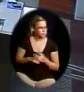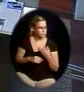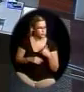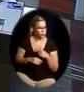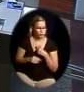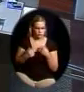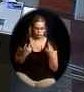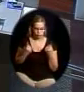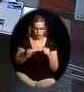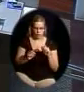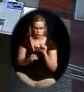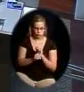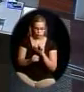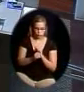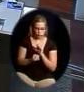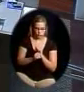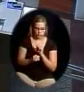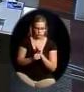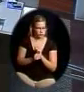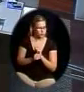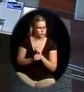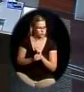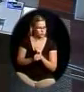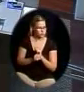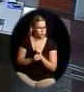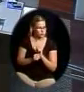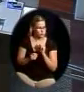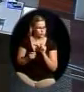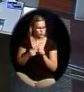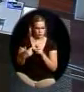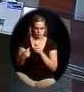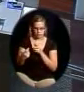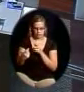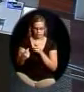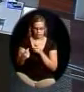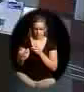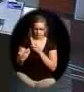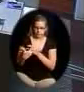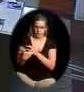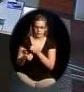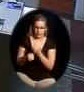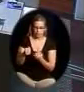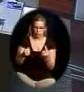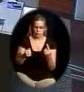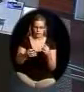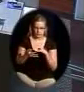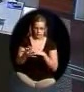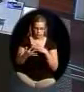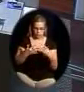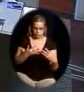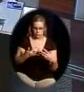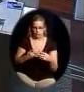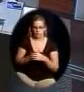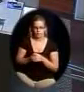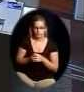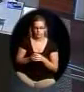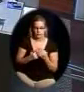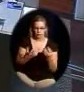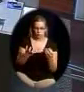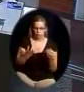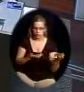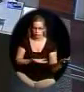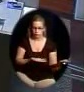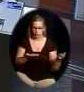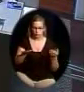We tried to work to accommodate, I believe, every board member's schedule. Betty worked hard on this. Our intent would be to bring